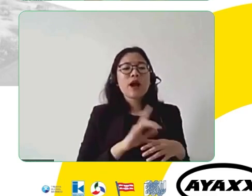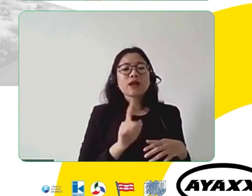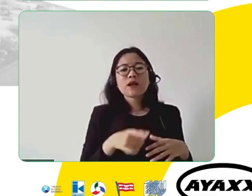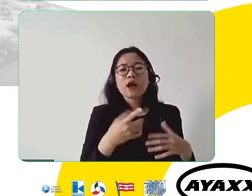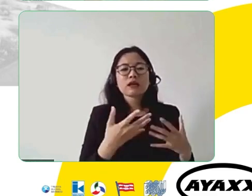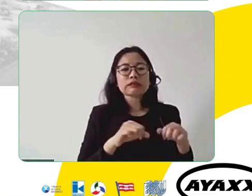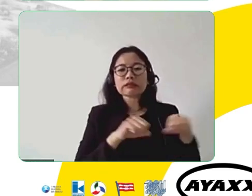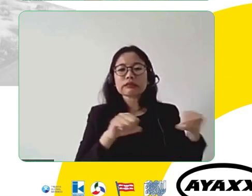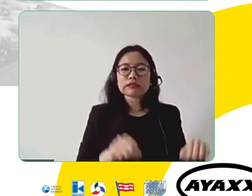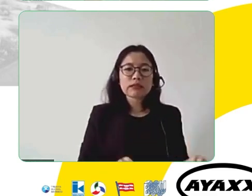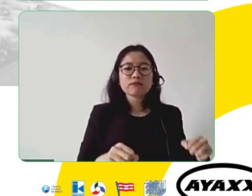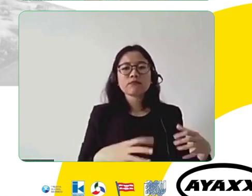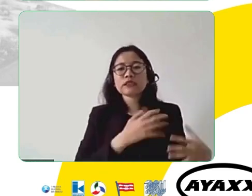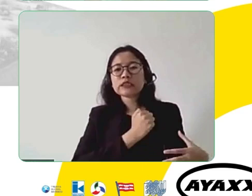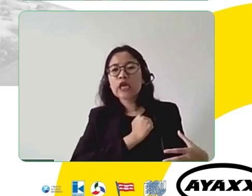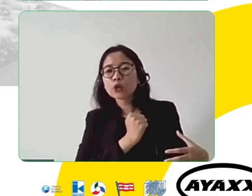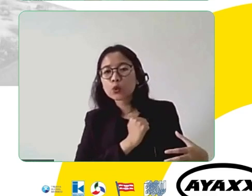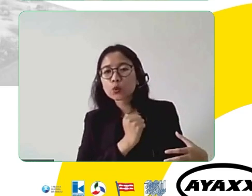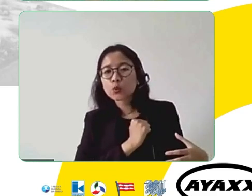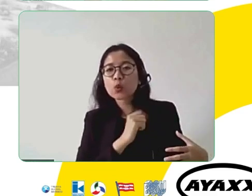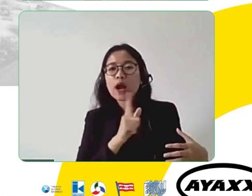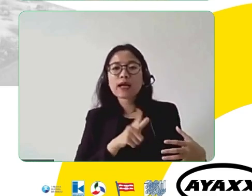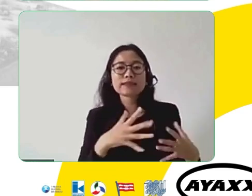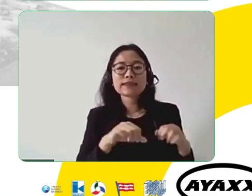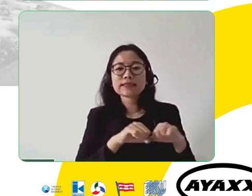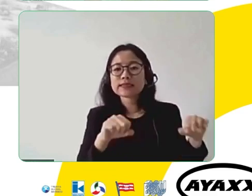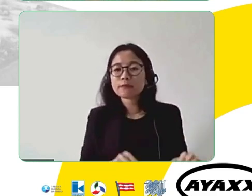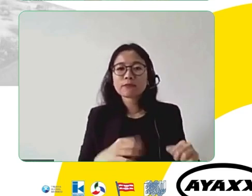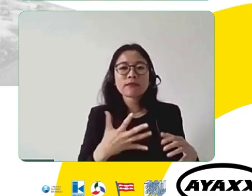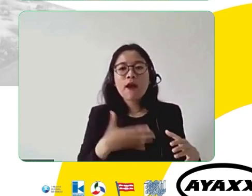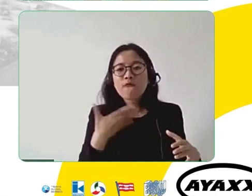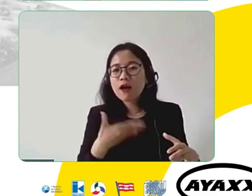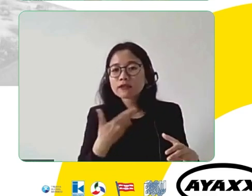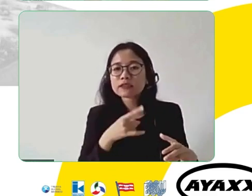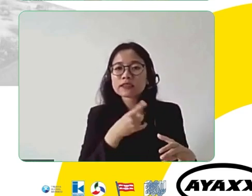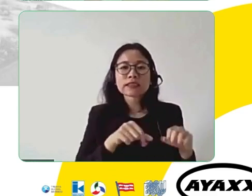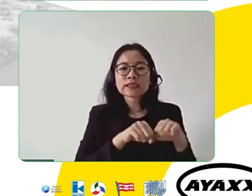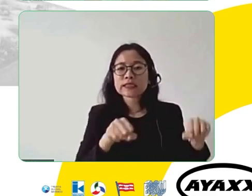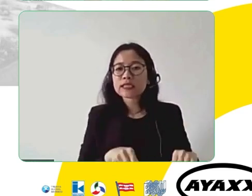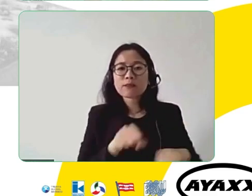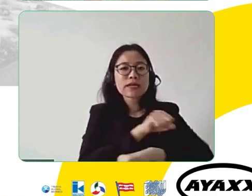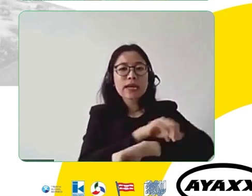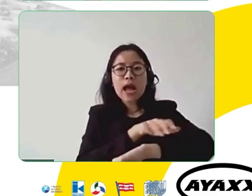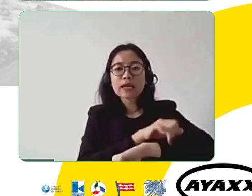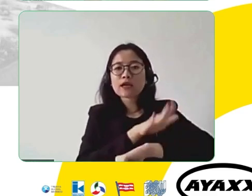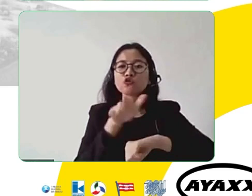to skin and blood and bones, to reproductive system and abdominal